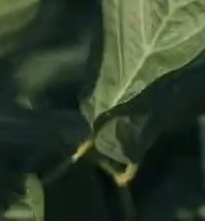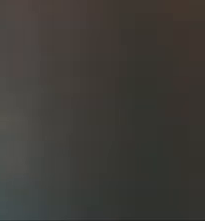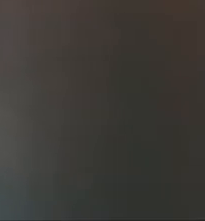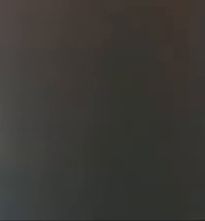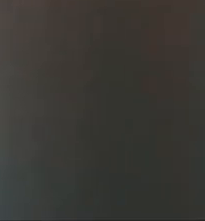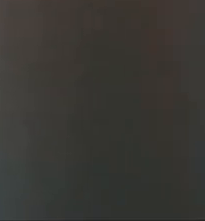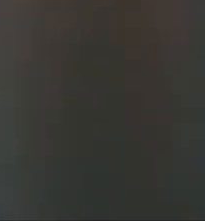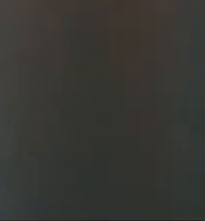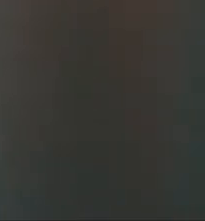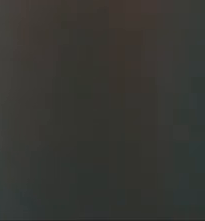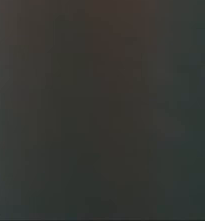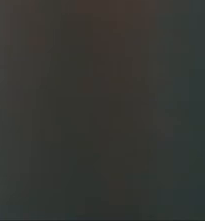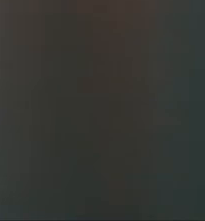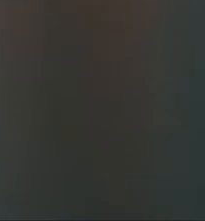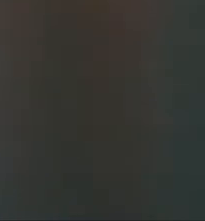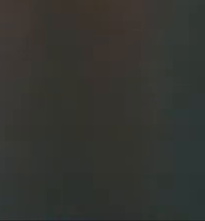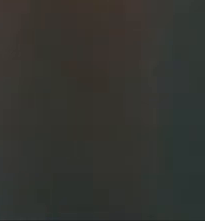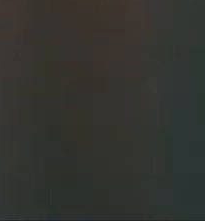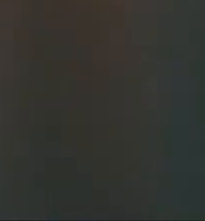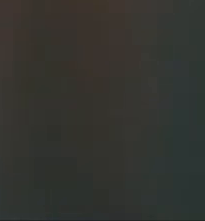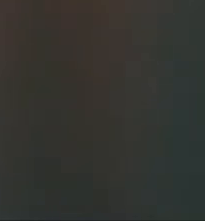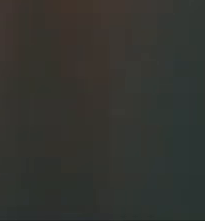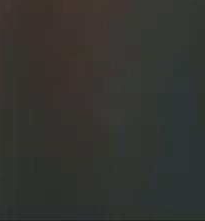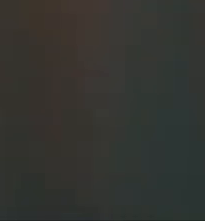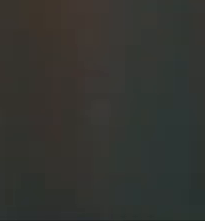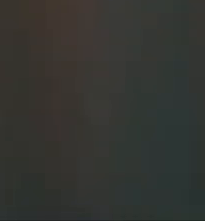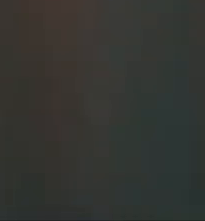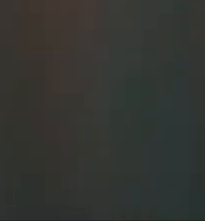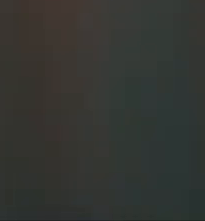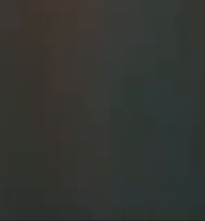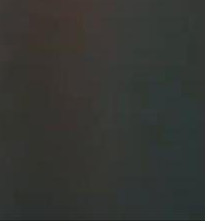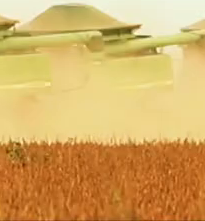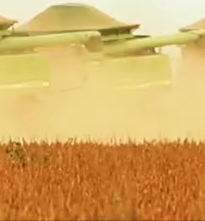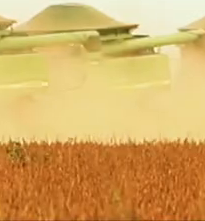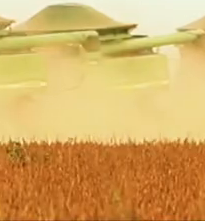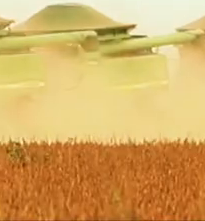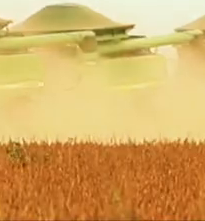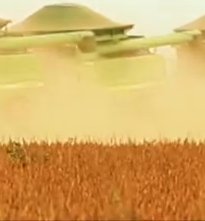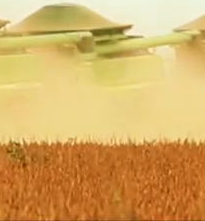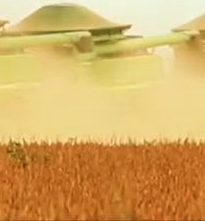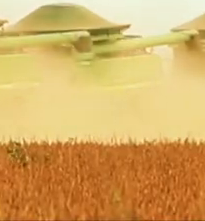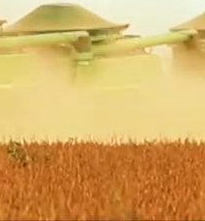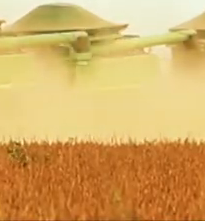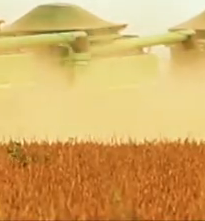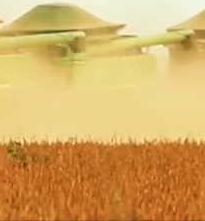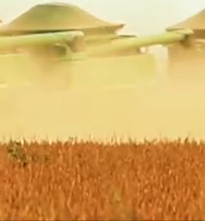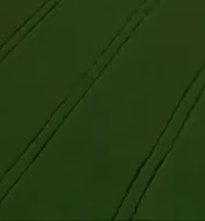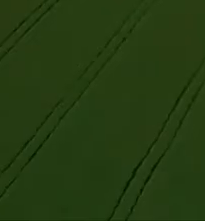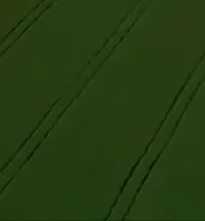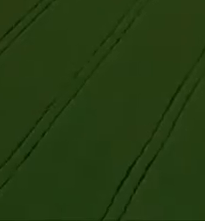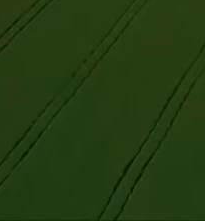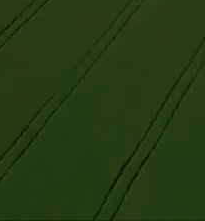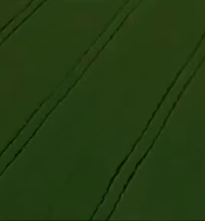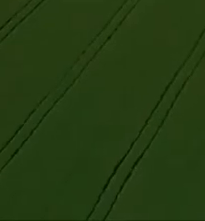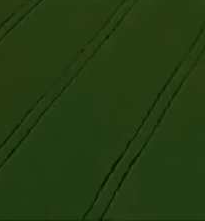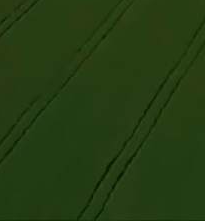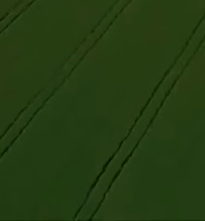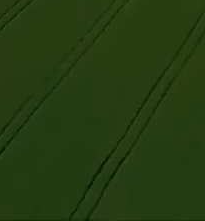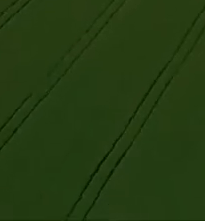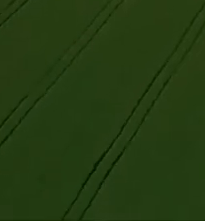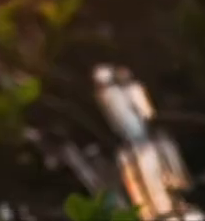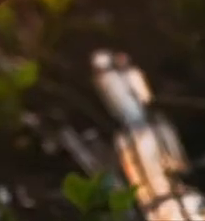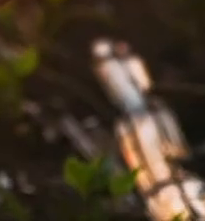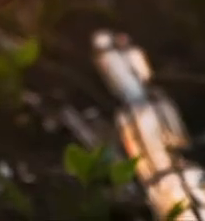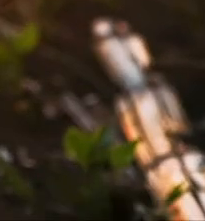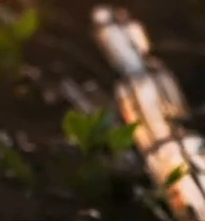Horizonte, Horizonte SLC, because we believe we can have a positive impact for future generations by